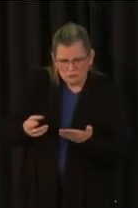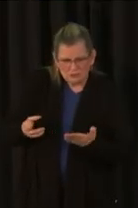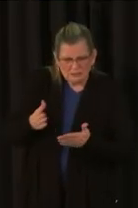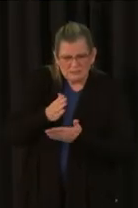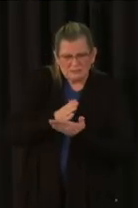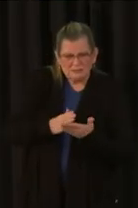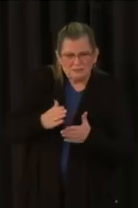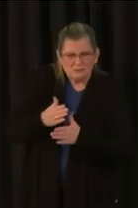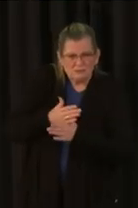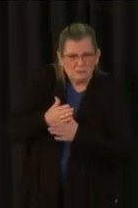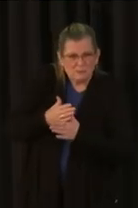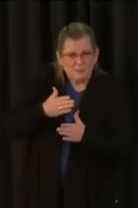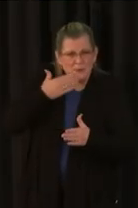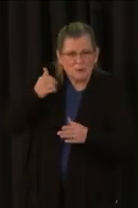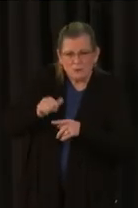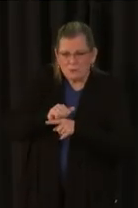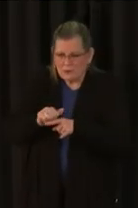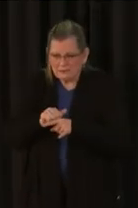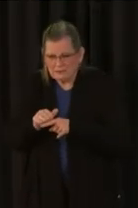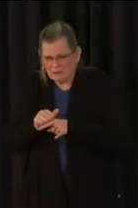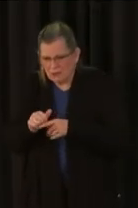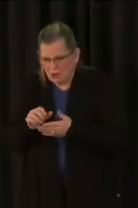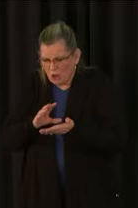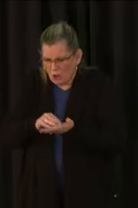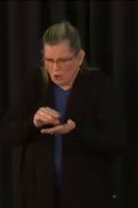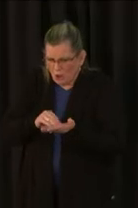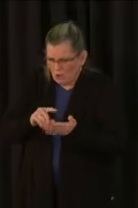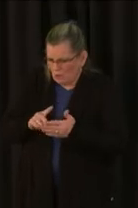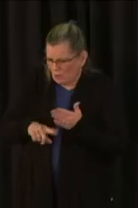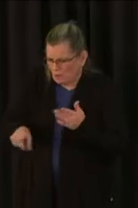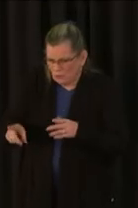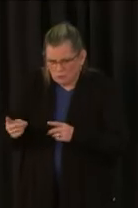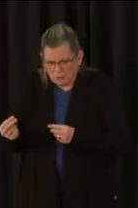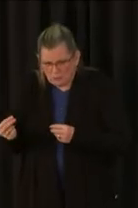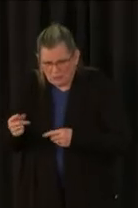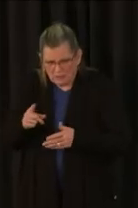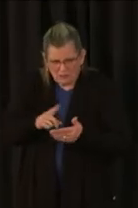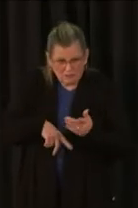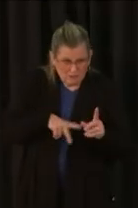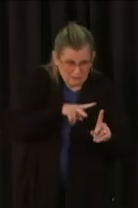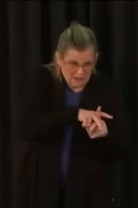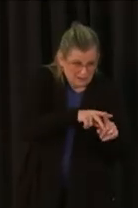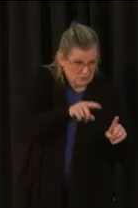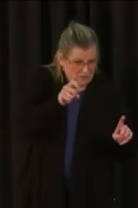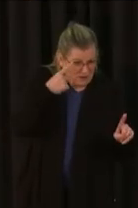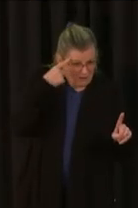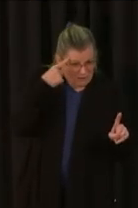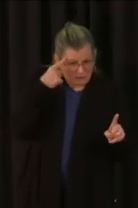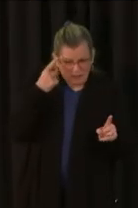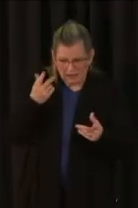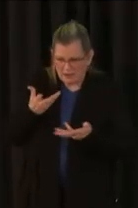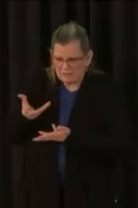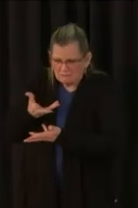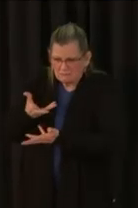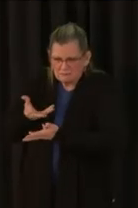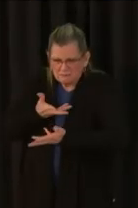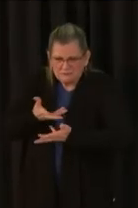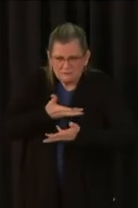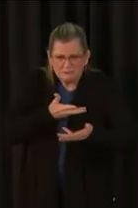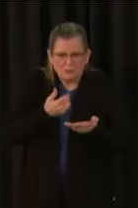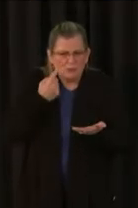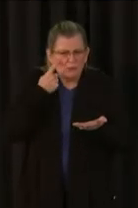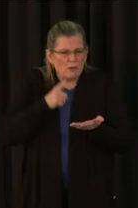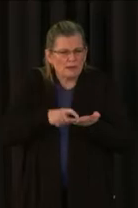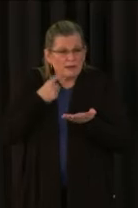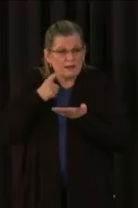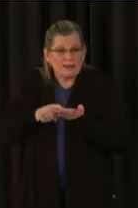other, tax credits that we're all looking for, and really, again, tried to bring some recognition to our